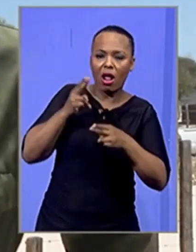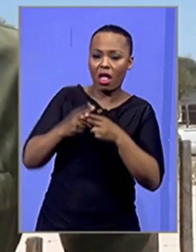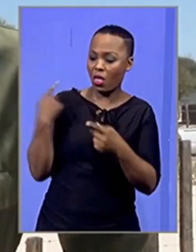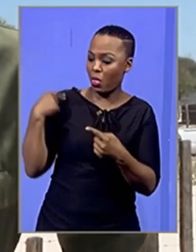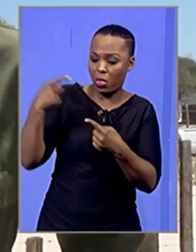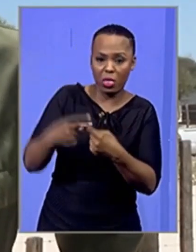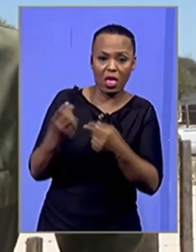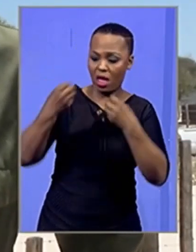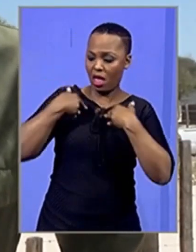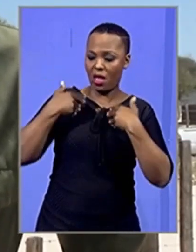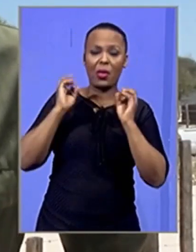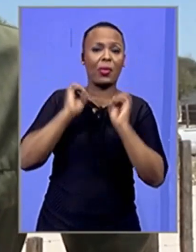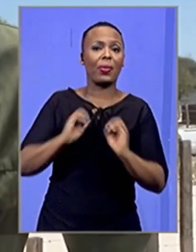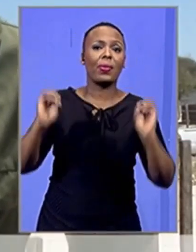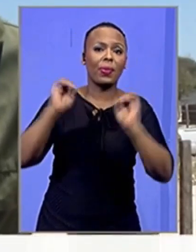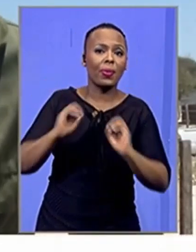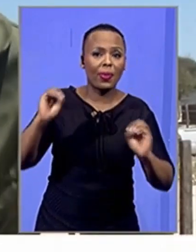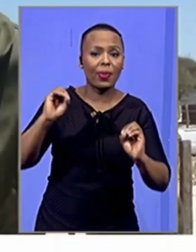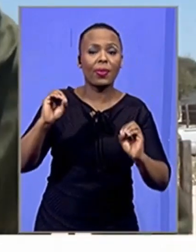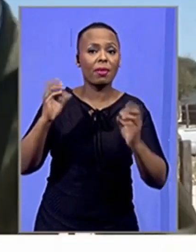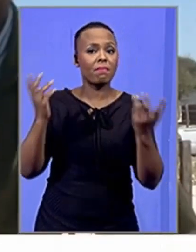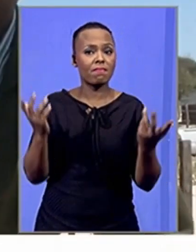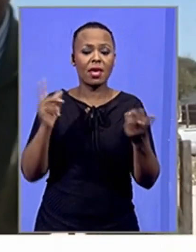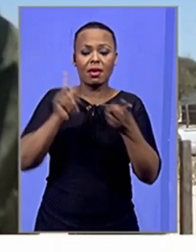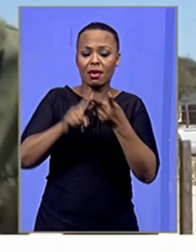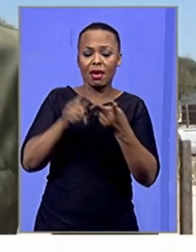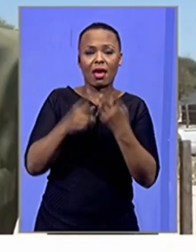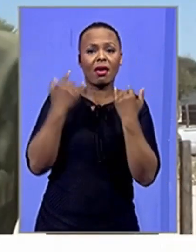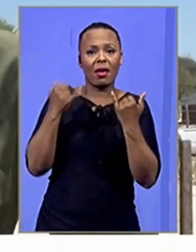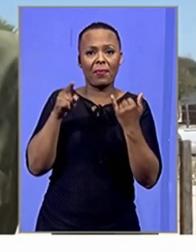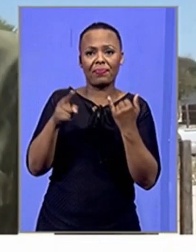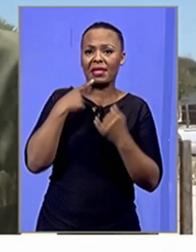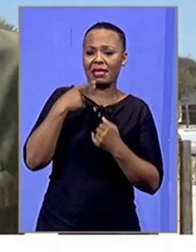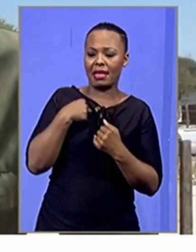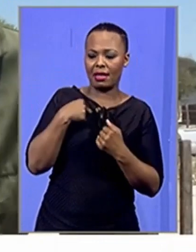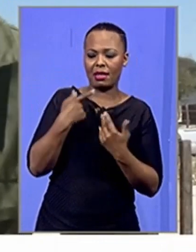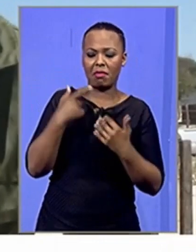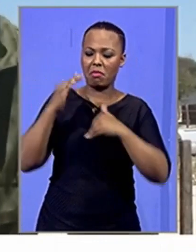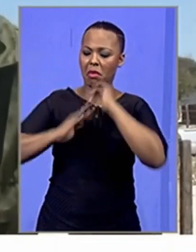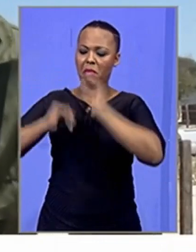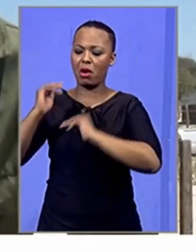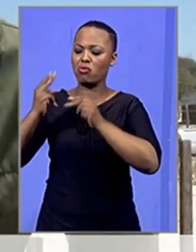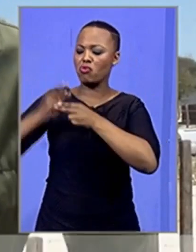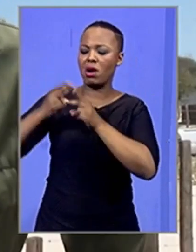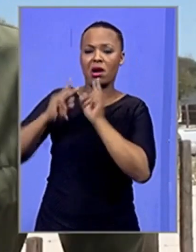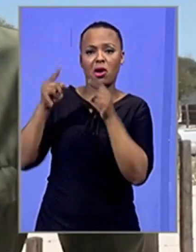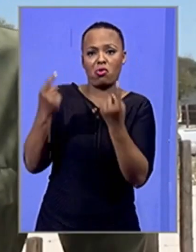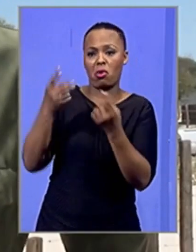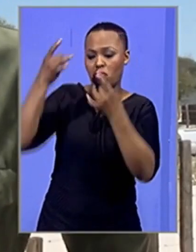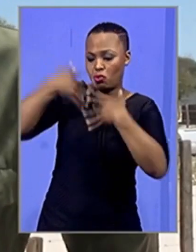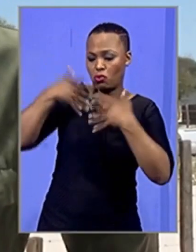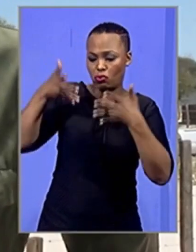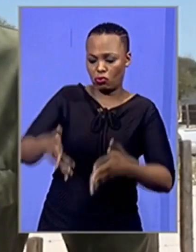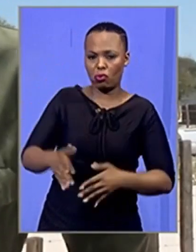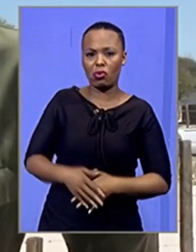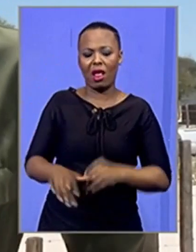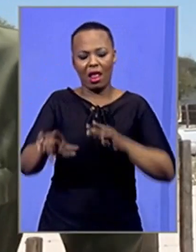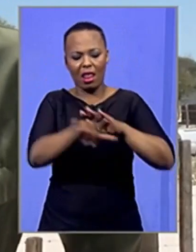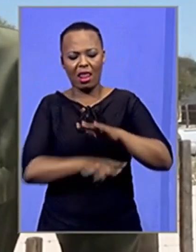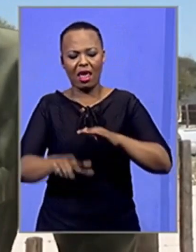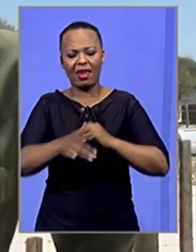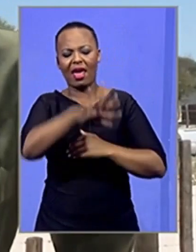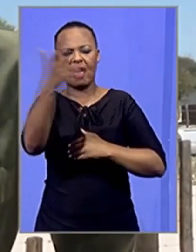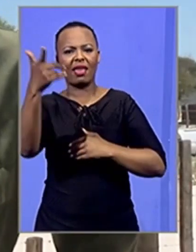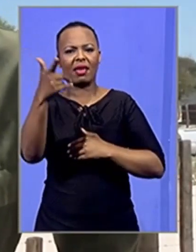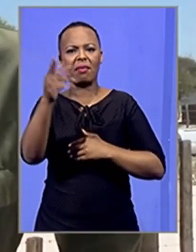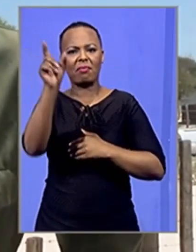bone la ile sep ha ba ka ikhabara ba ka se kgone go aga di toilete mo lehatsheng la batho ba bangwe so